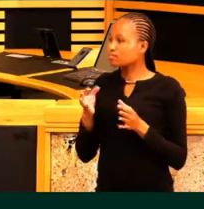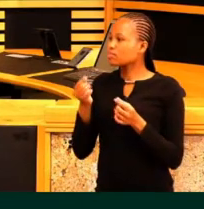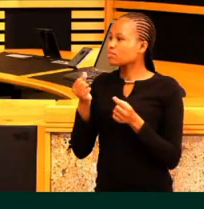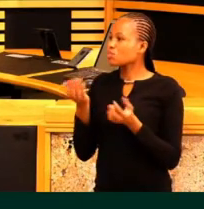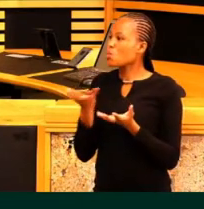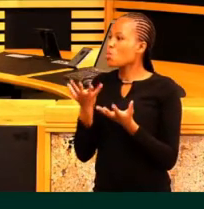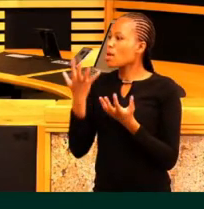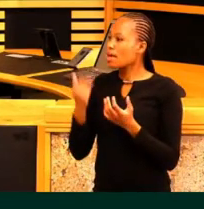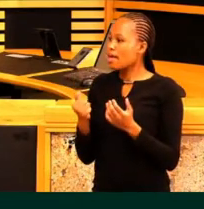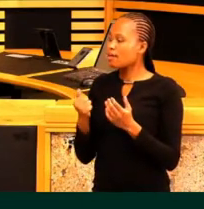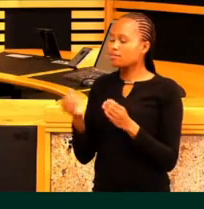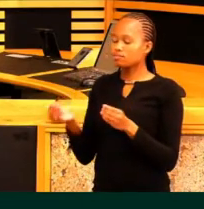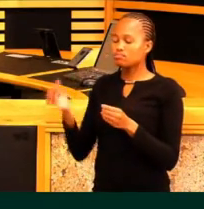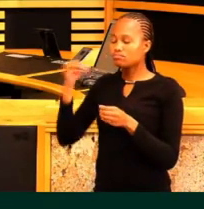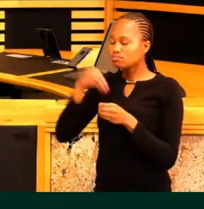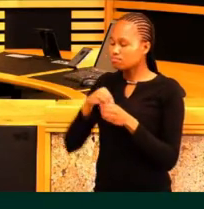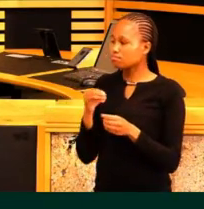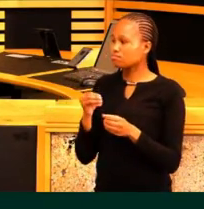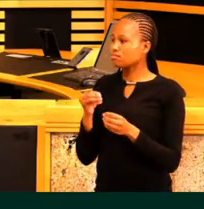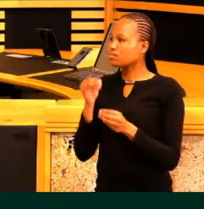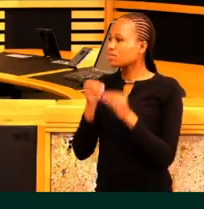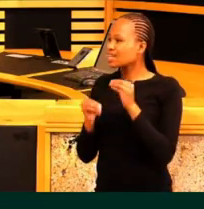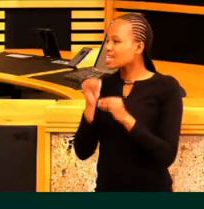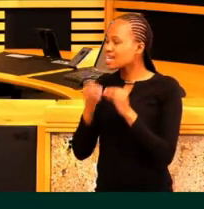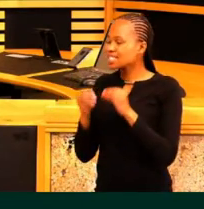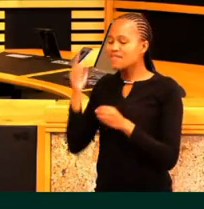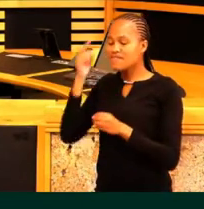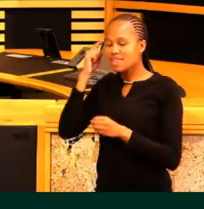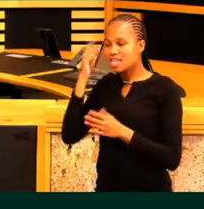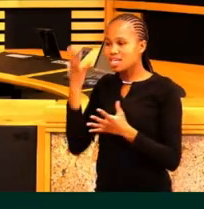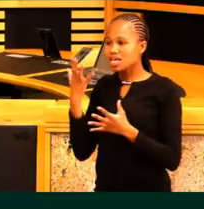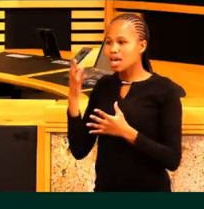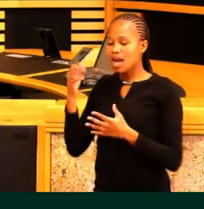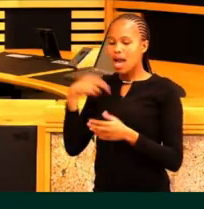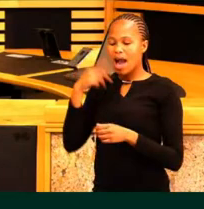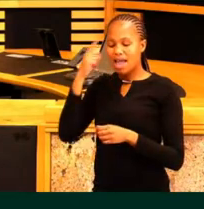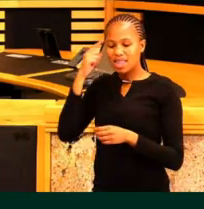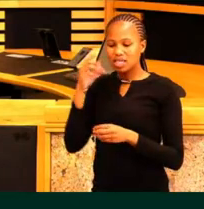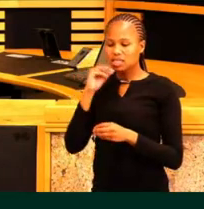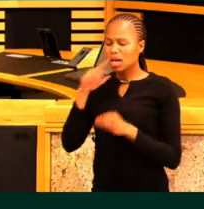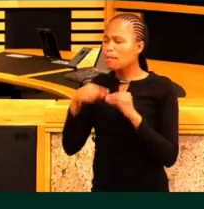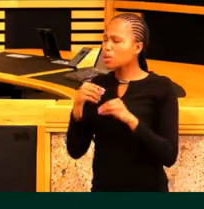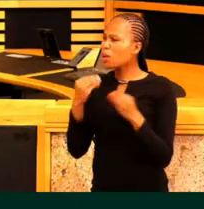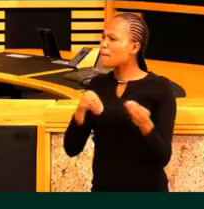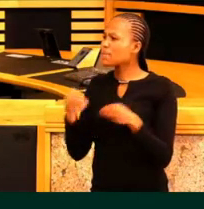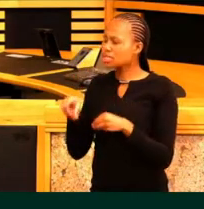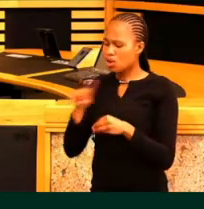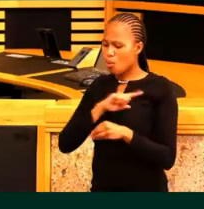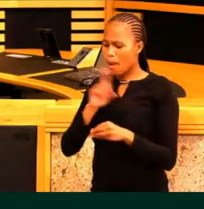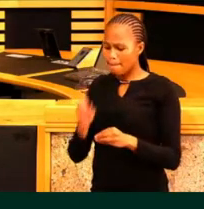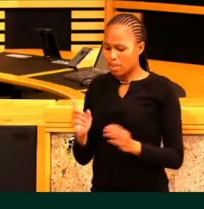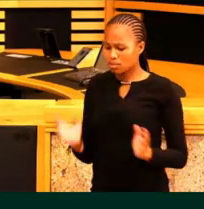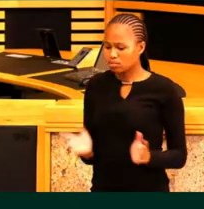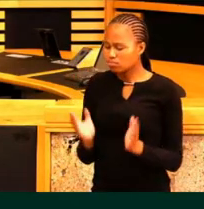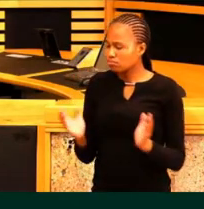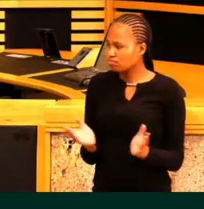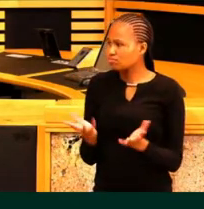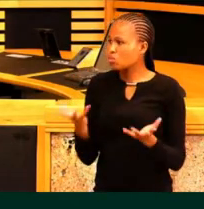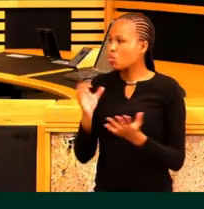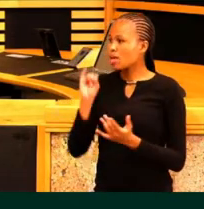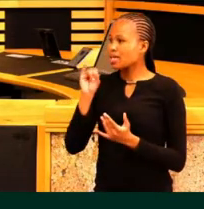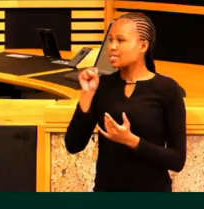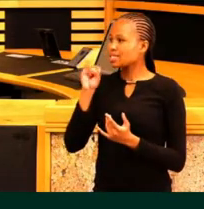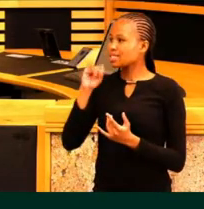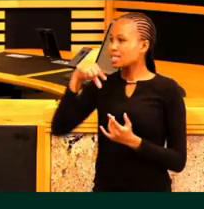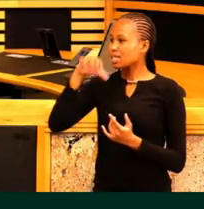you have got Innovation creative thinking I mean real business people that's what we're trying to encourage through the Easter Carlo intervention